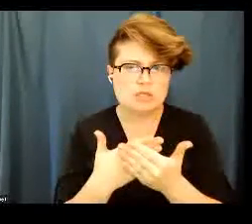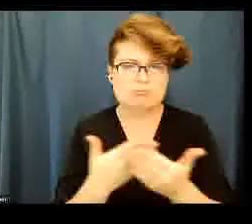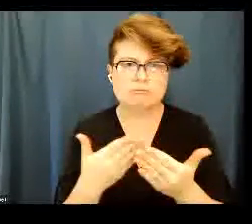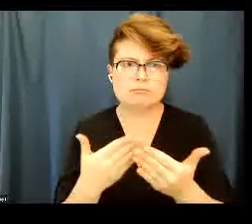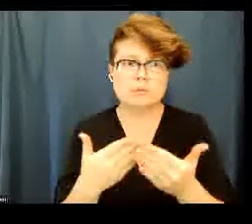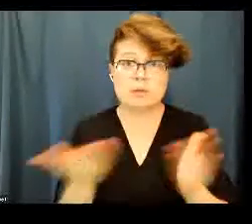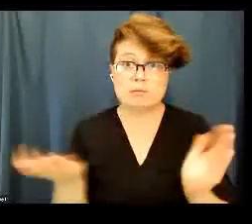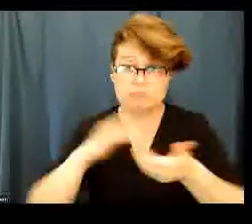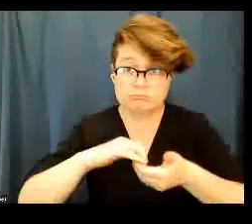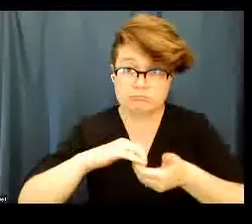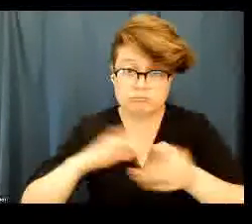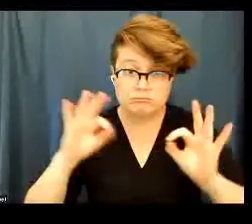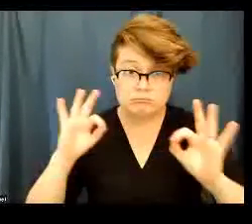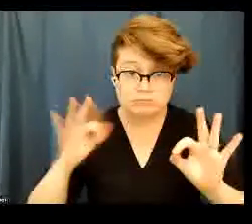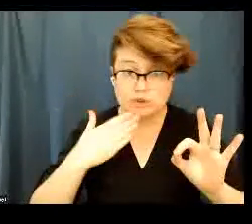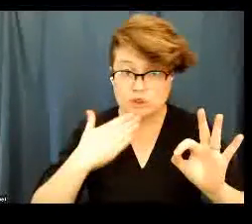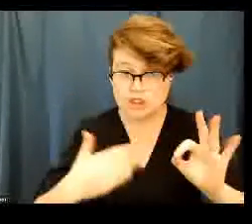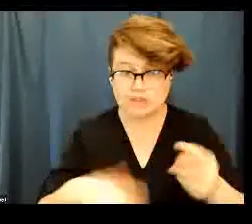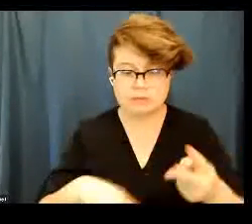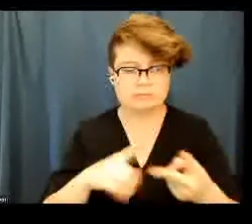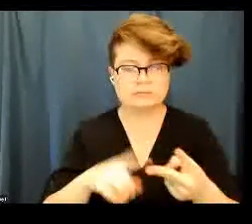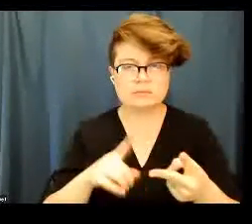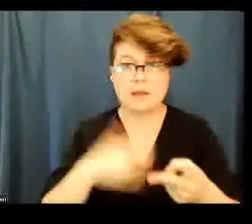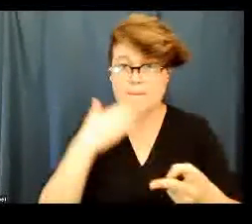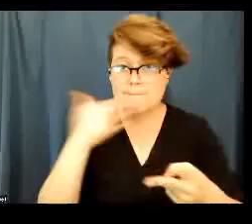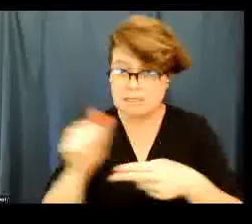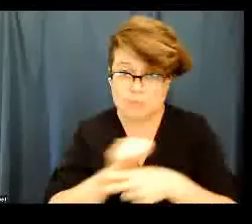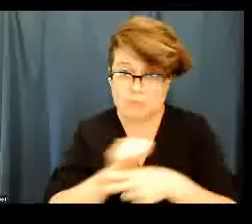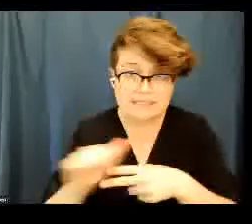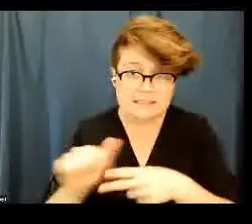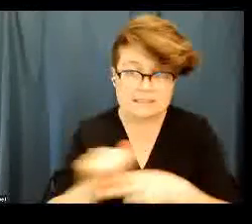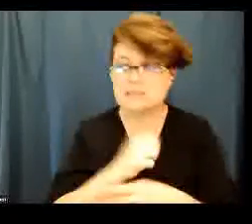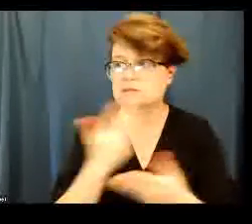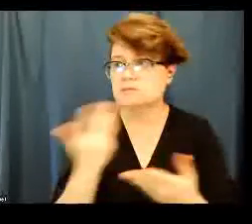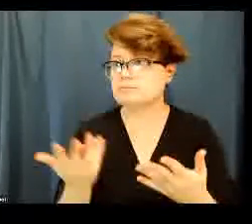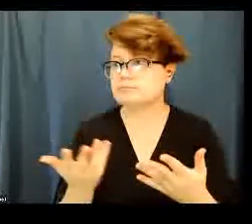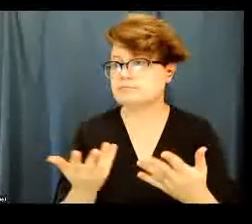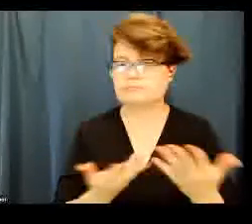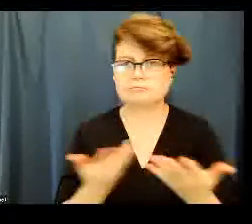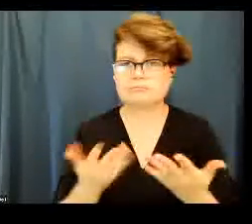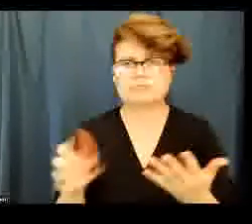collaboration working? Are we using best practices?